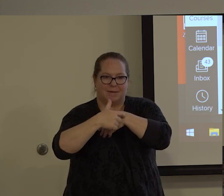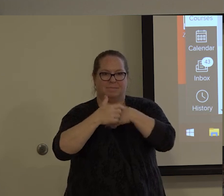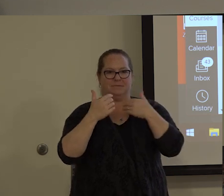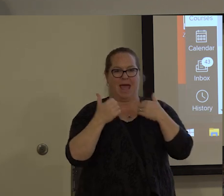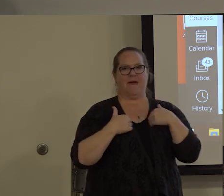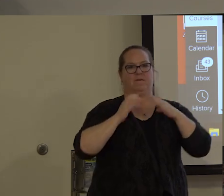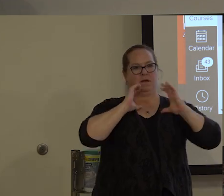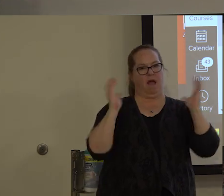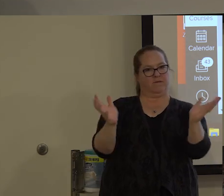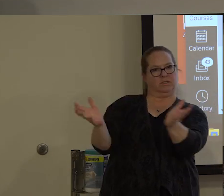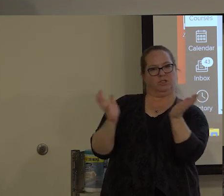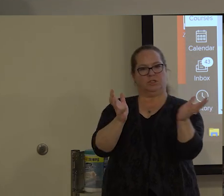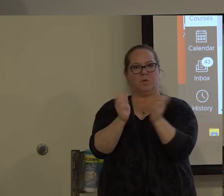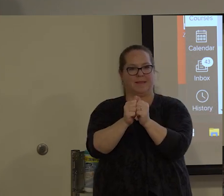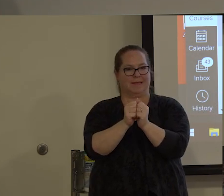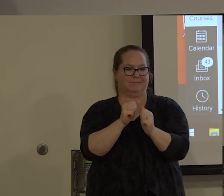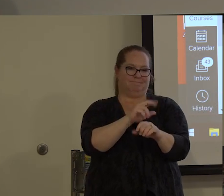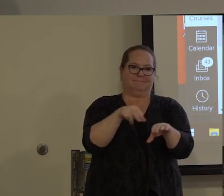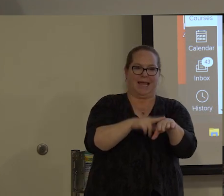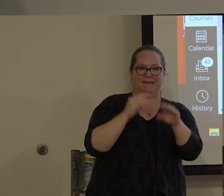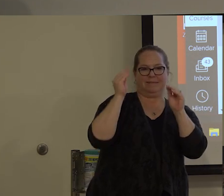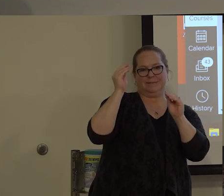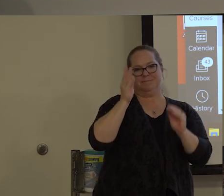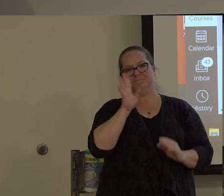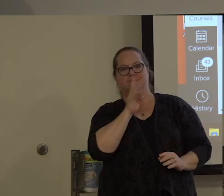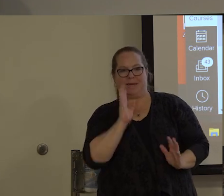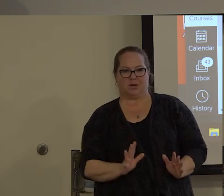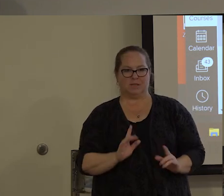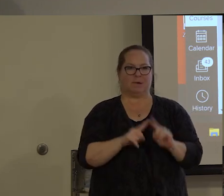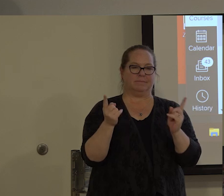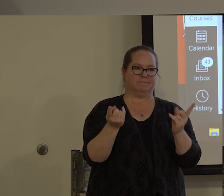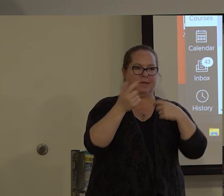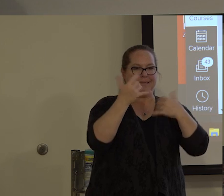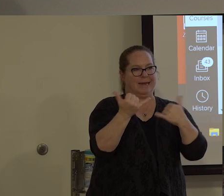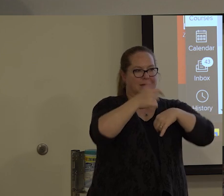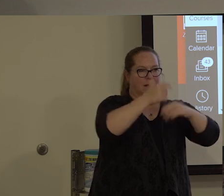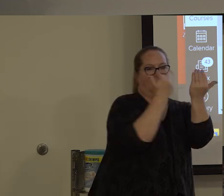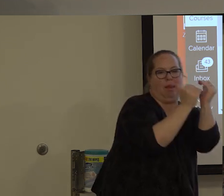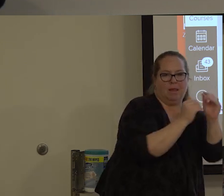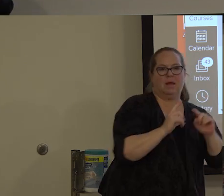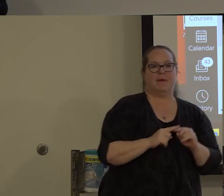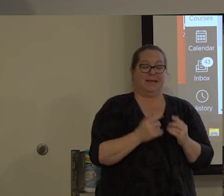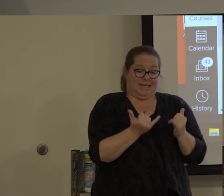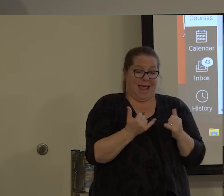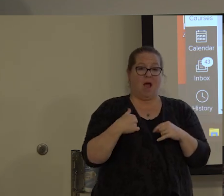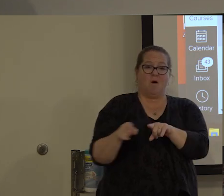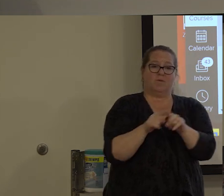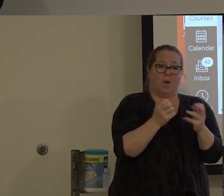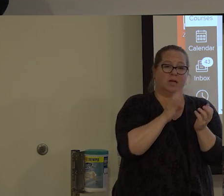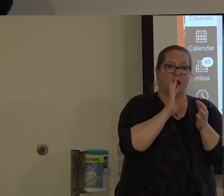authentic conversations with native speakers. But again, time constraints. And then I also just want to touch on time motivation and an